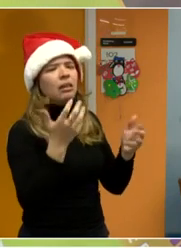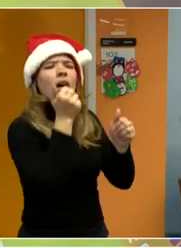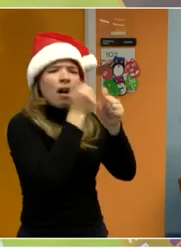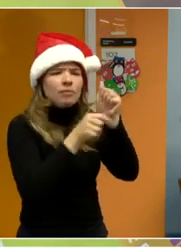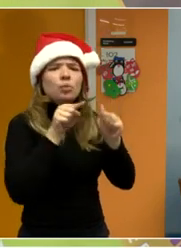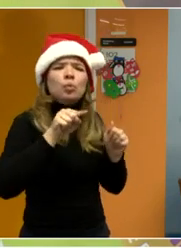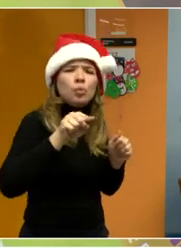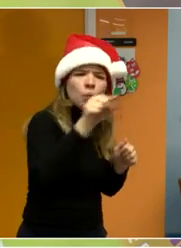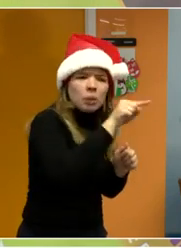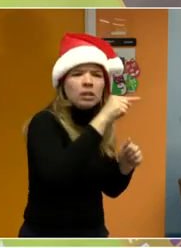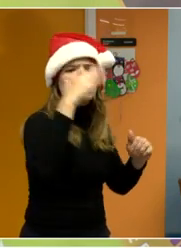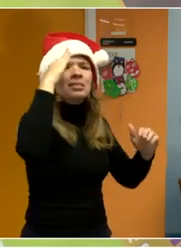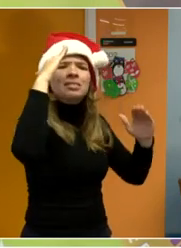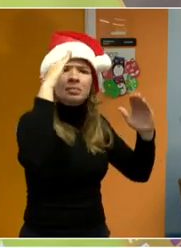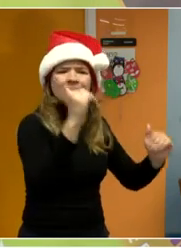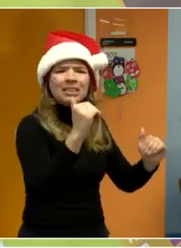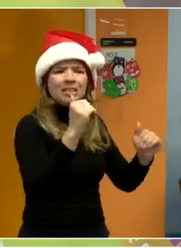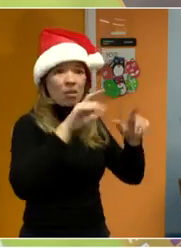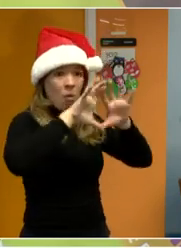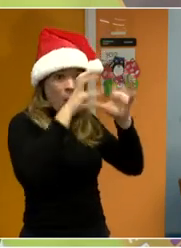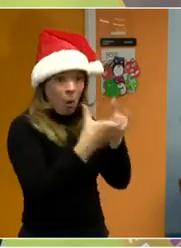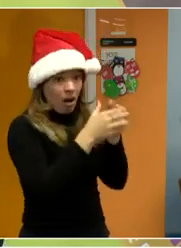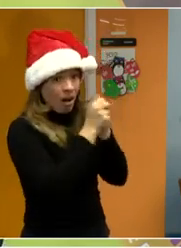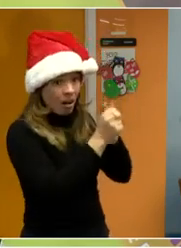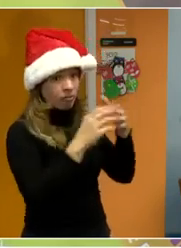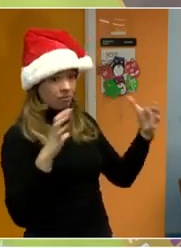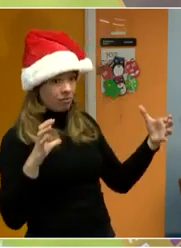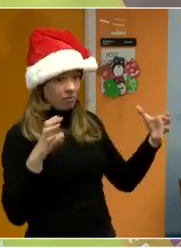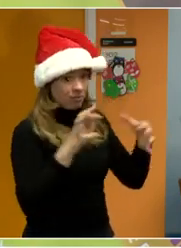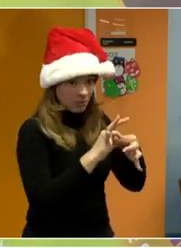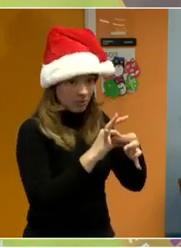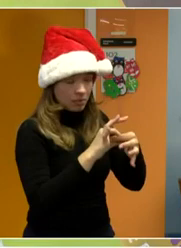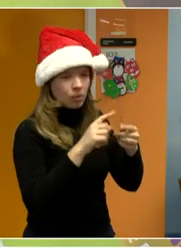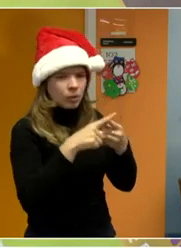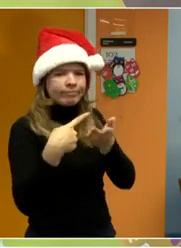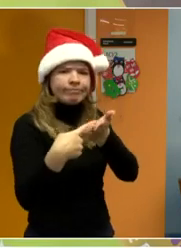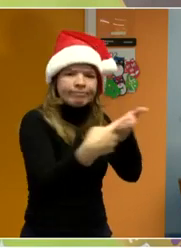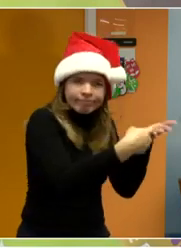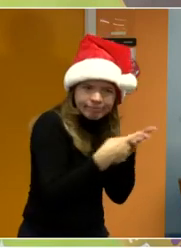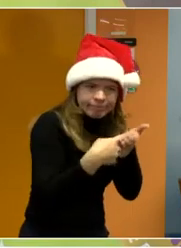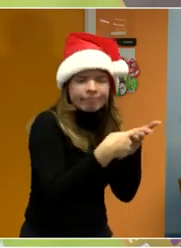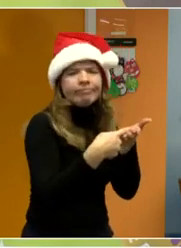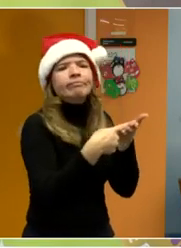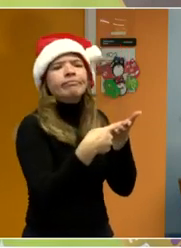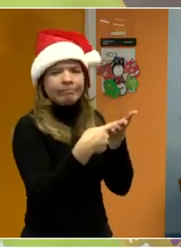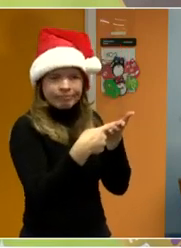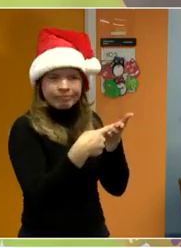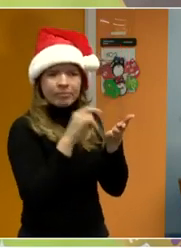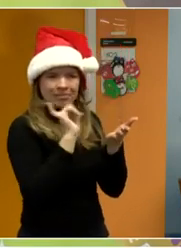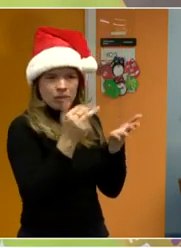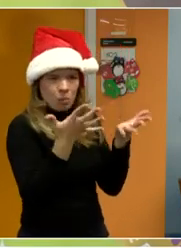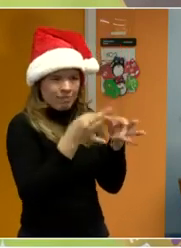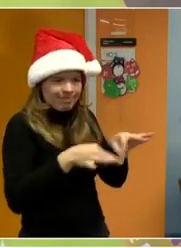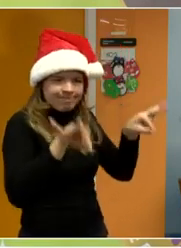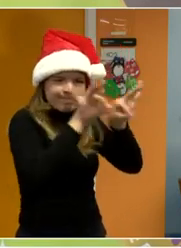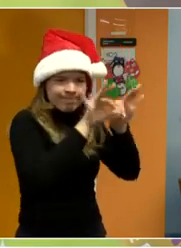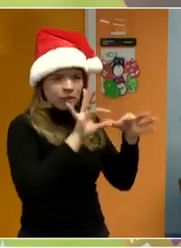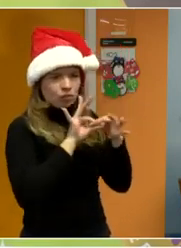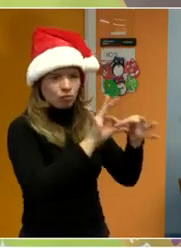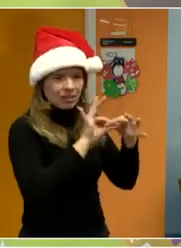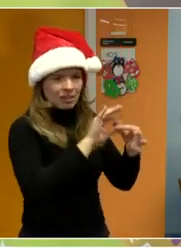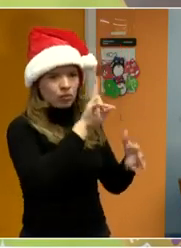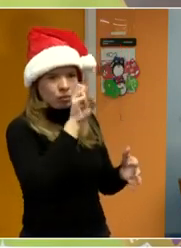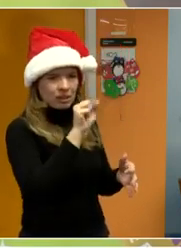expect that when world leaders want to meet to talk about the importance of their relationship with the United States of America, that they'll do it